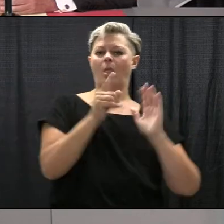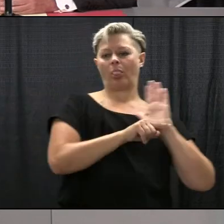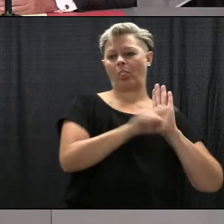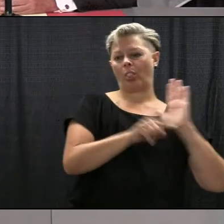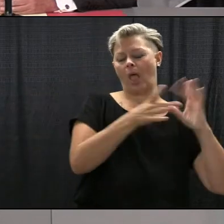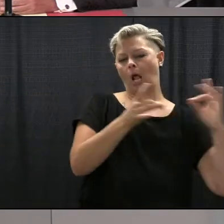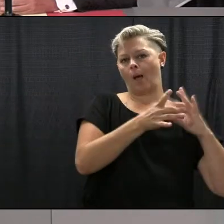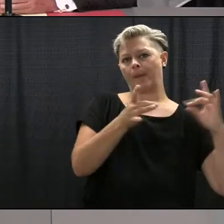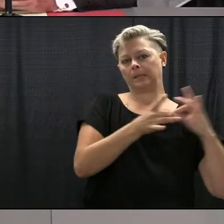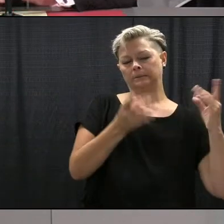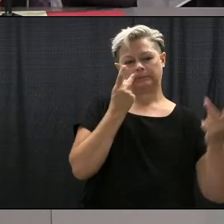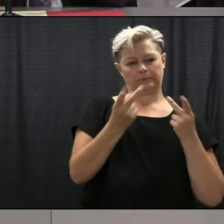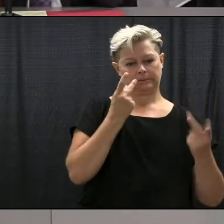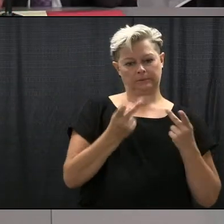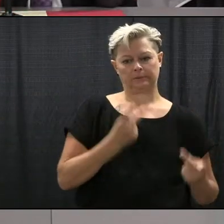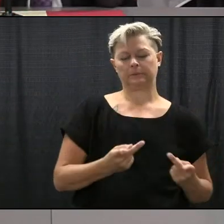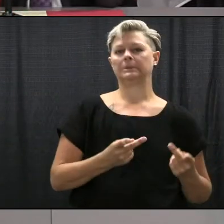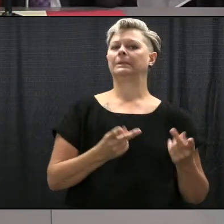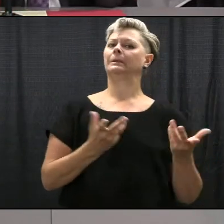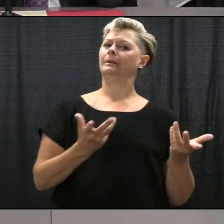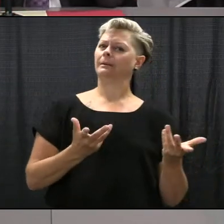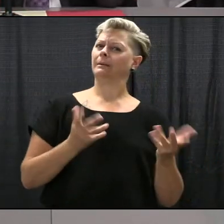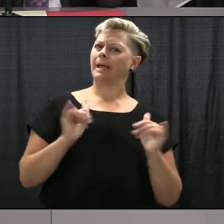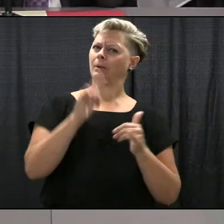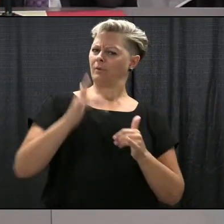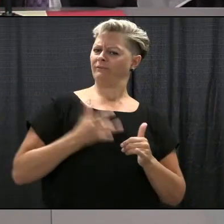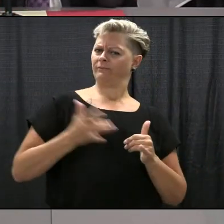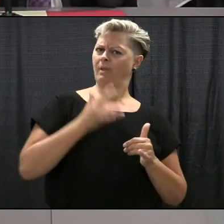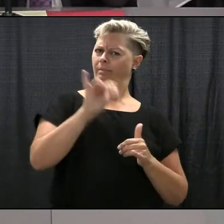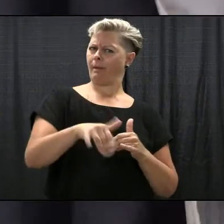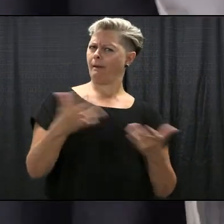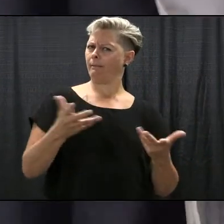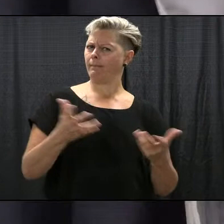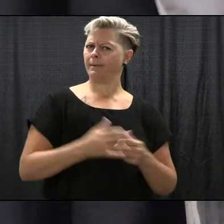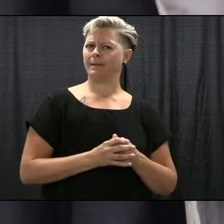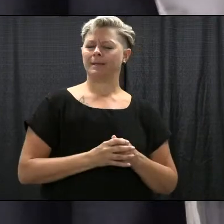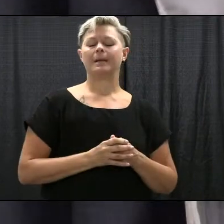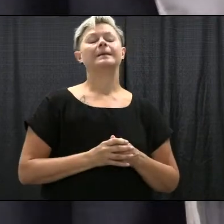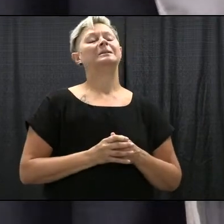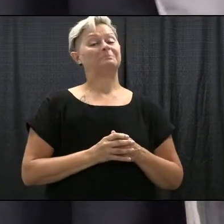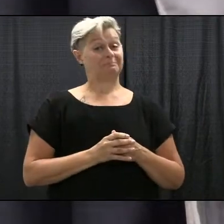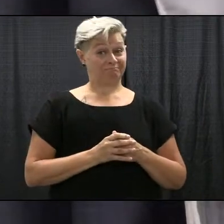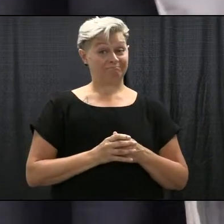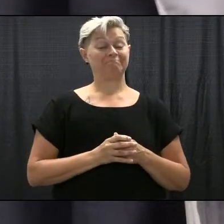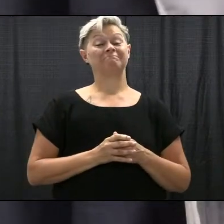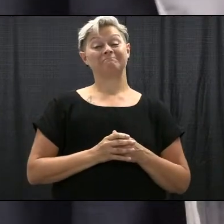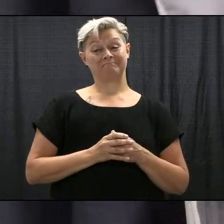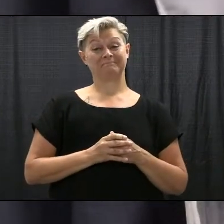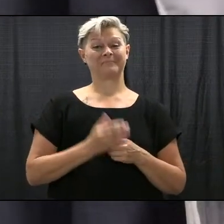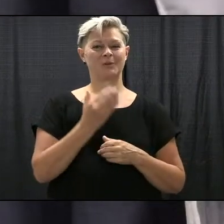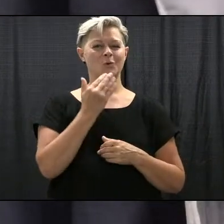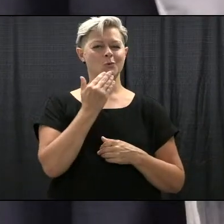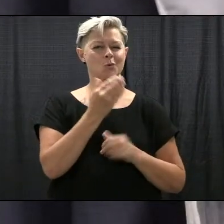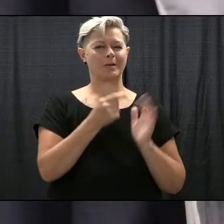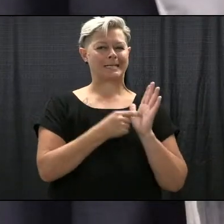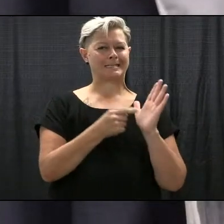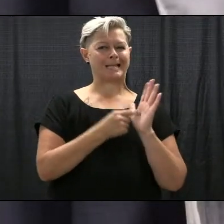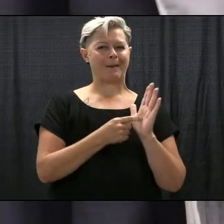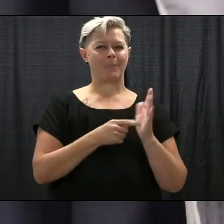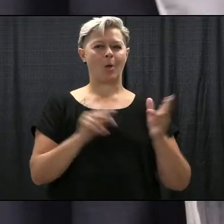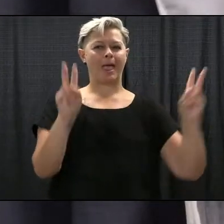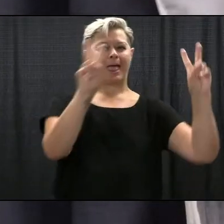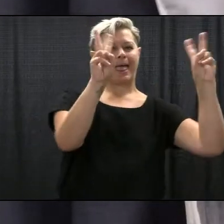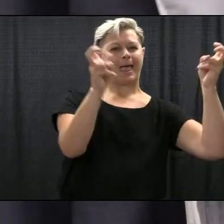contribute to retaining family positions in rural communities. I think that's a perfect example of a headline writer who didn't read